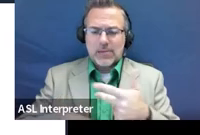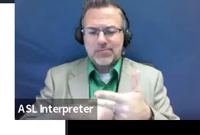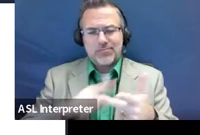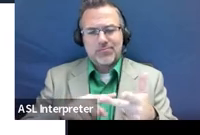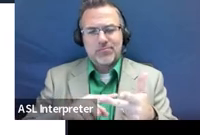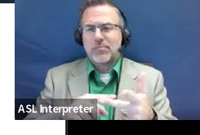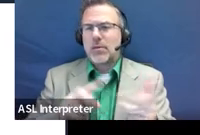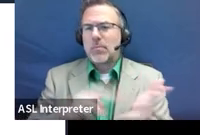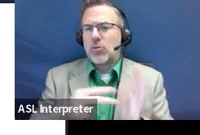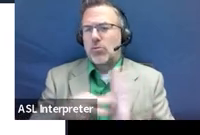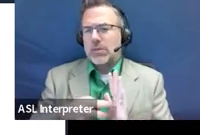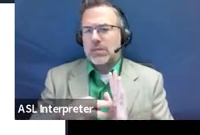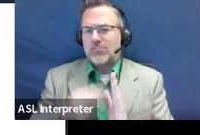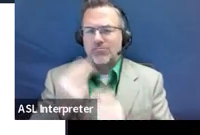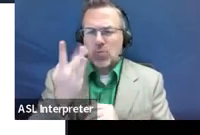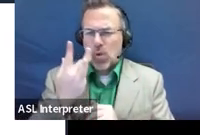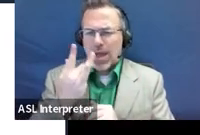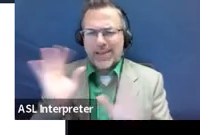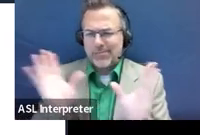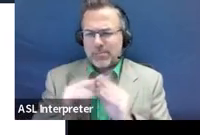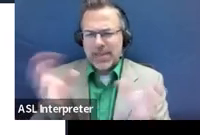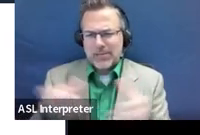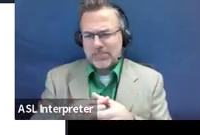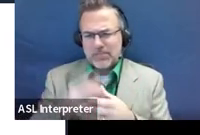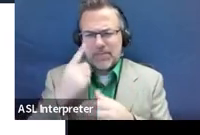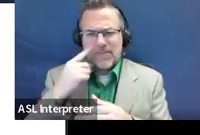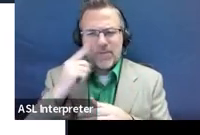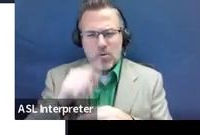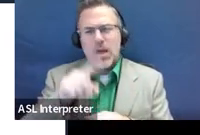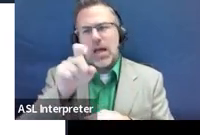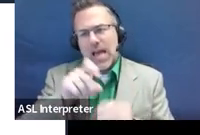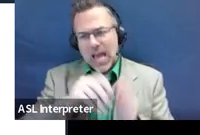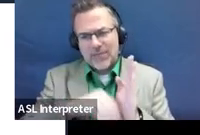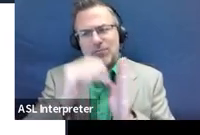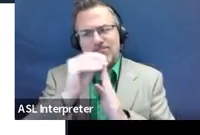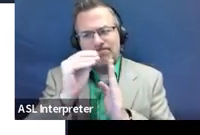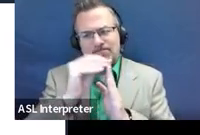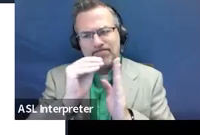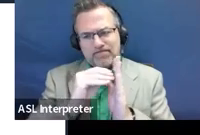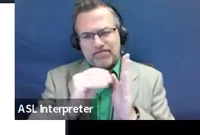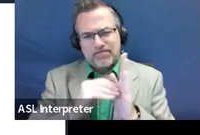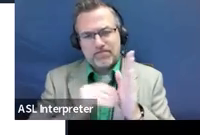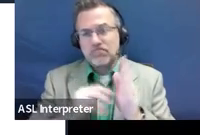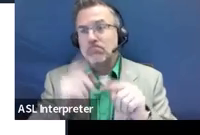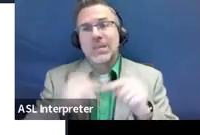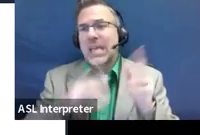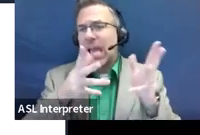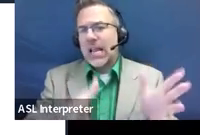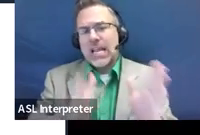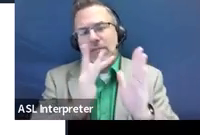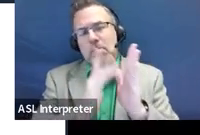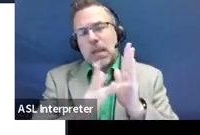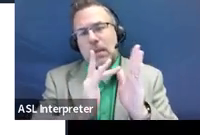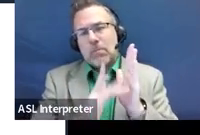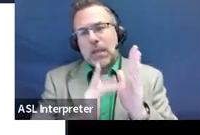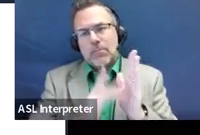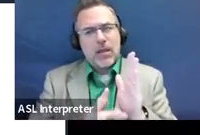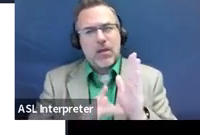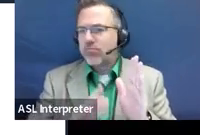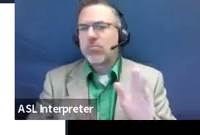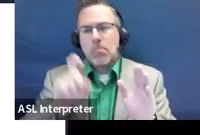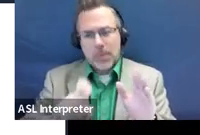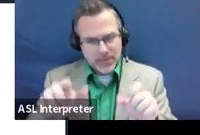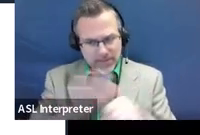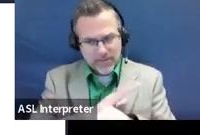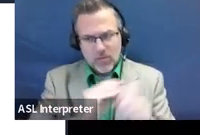section of the advanced written notice. So all this information really does need to be filled in here, including that student identifying information